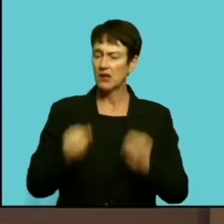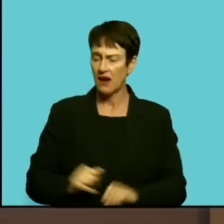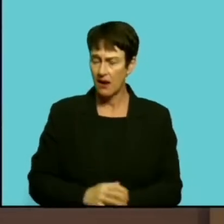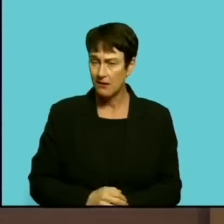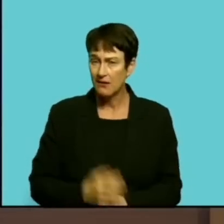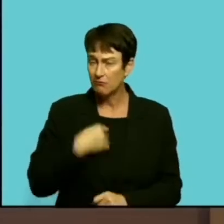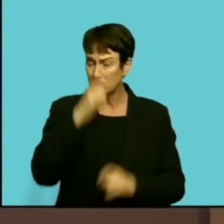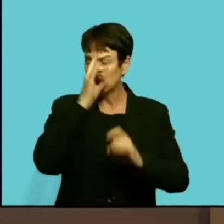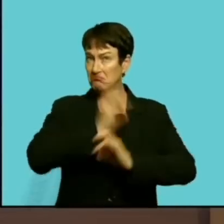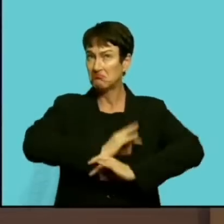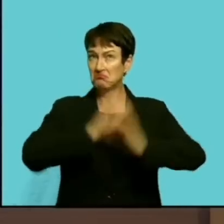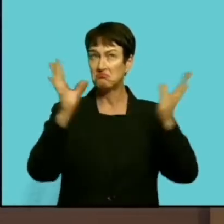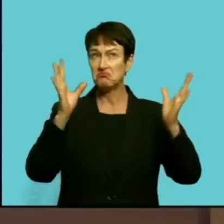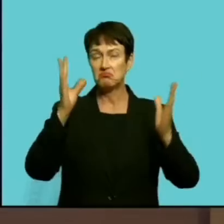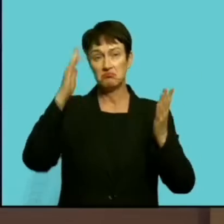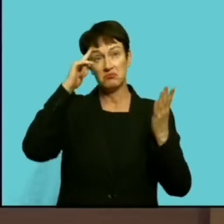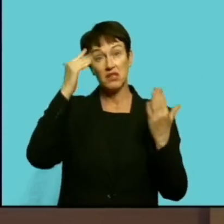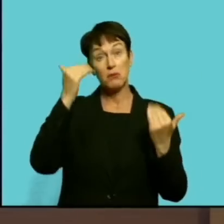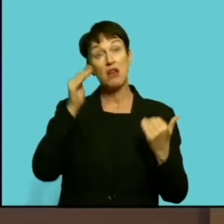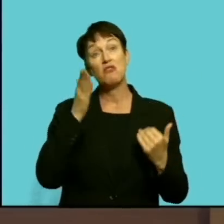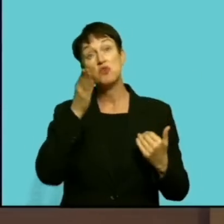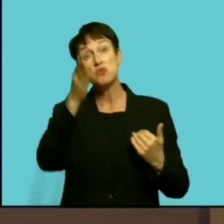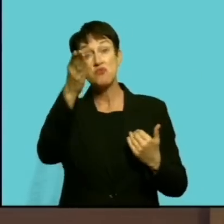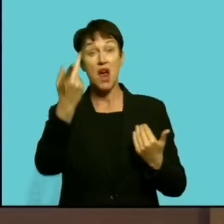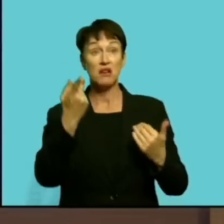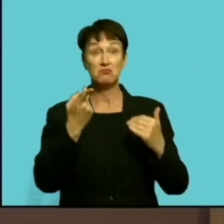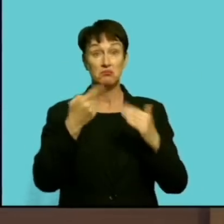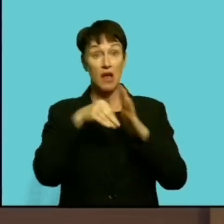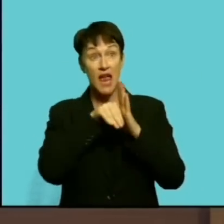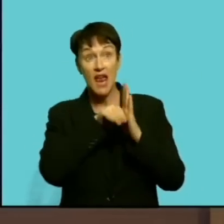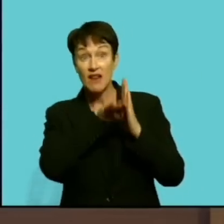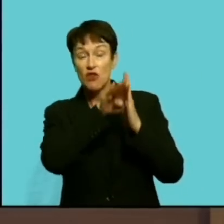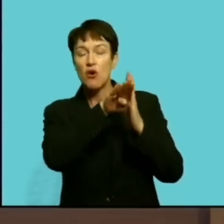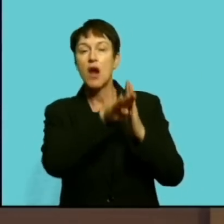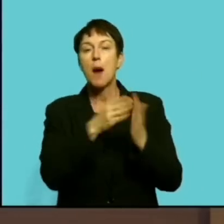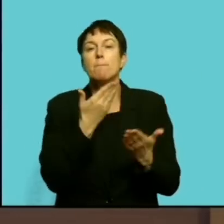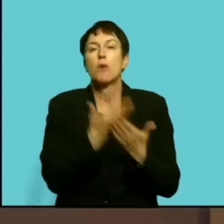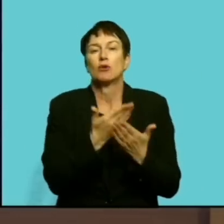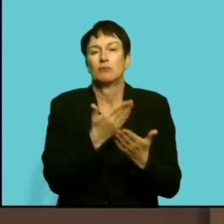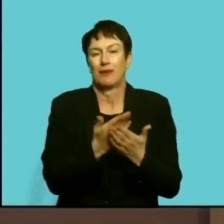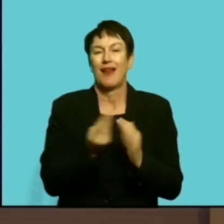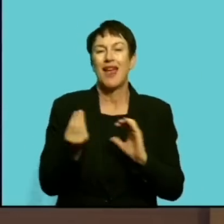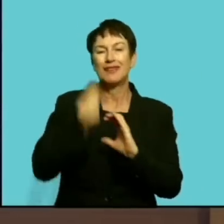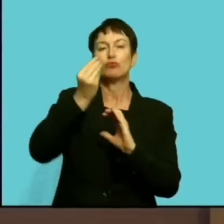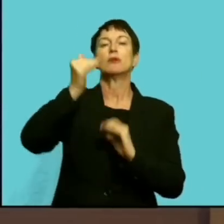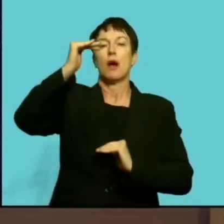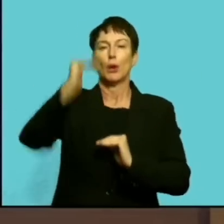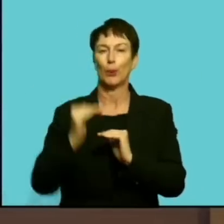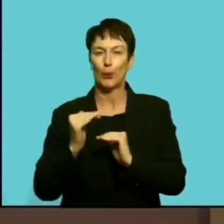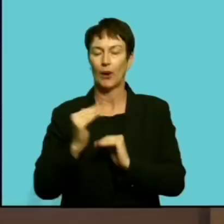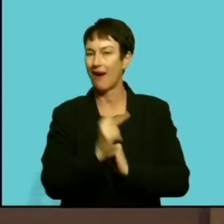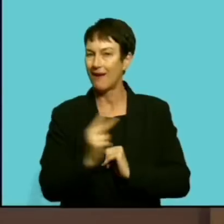of future inflation could support lower interest rates and can be realized by